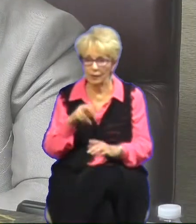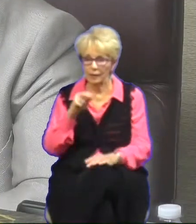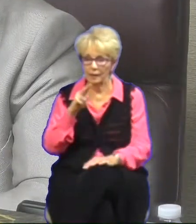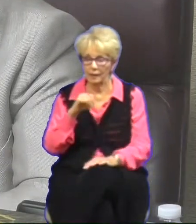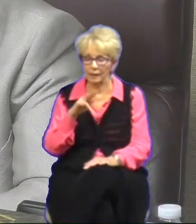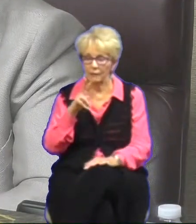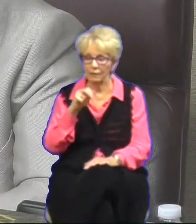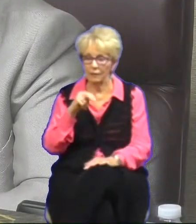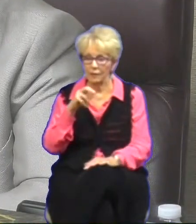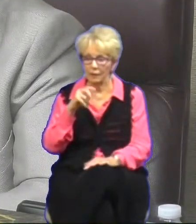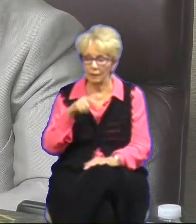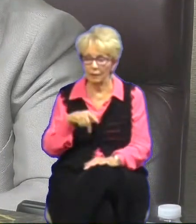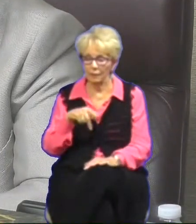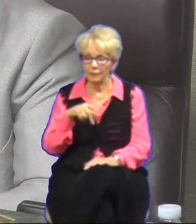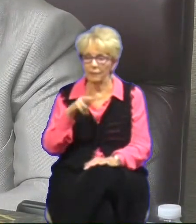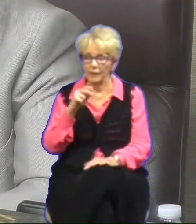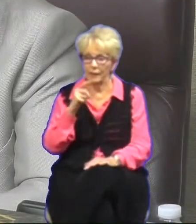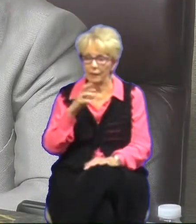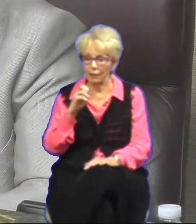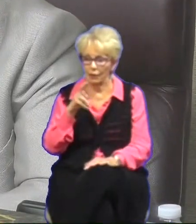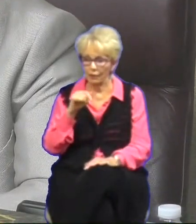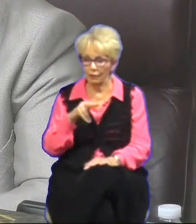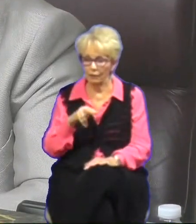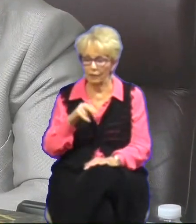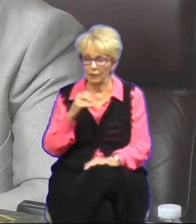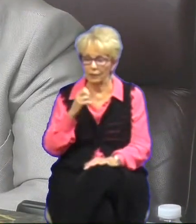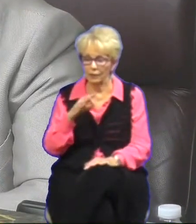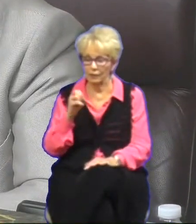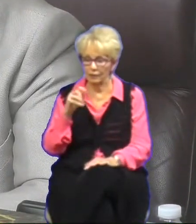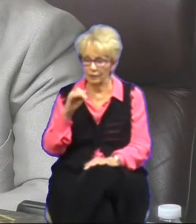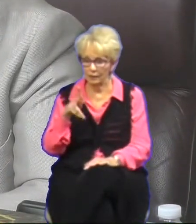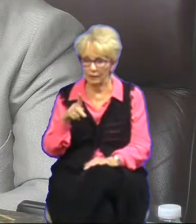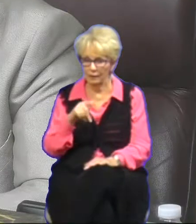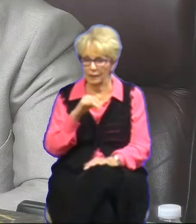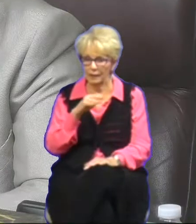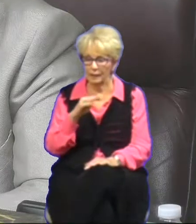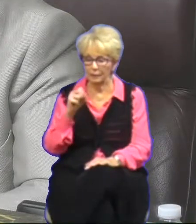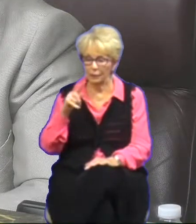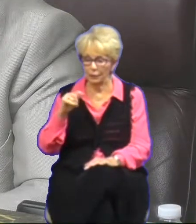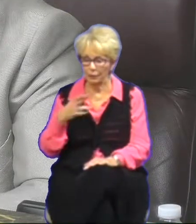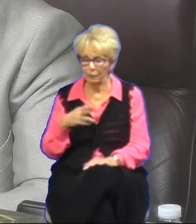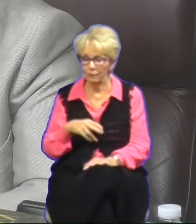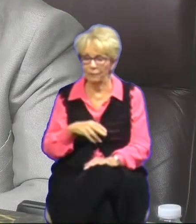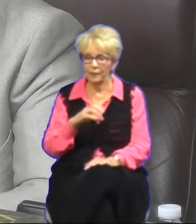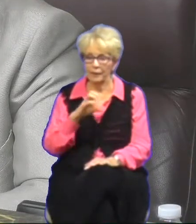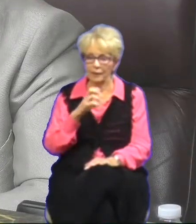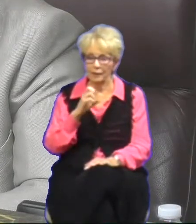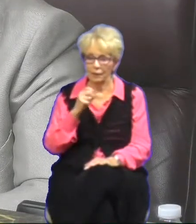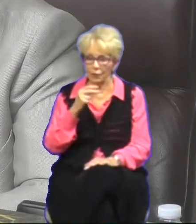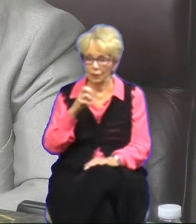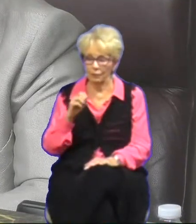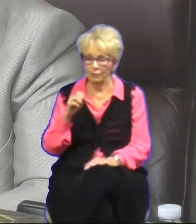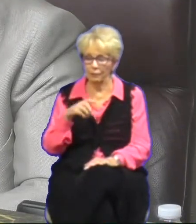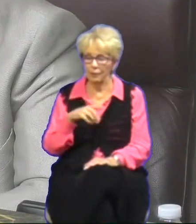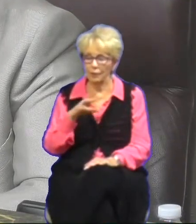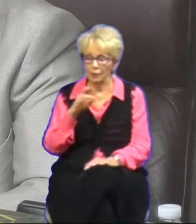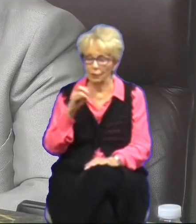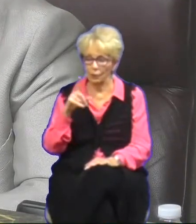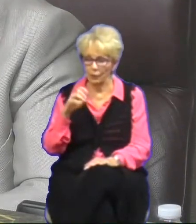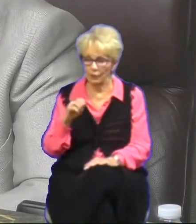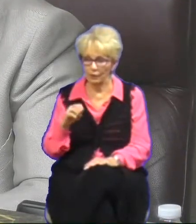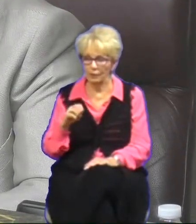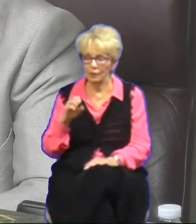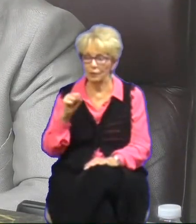Van Oppen, Catherine Irvin, Jeff Stark, Tim Smith, Shane Prisby, Lance Riddle,